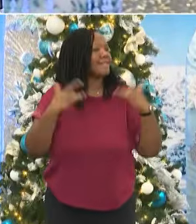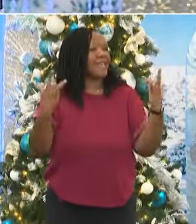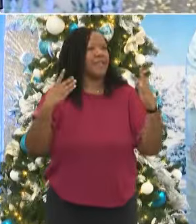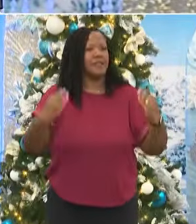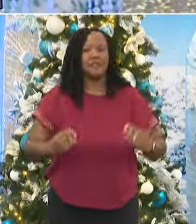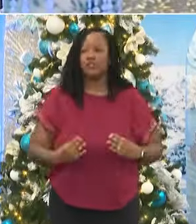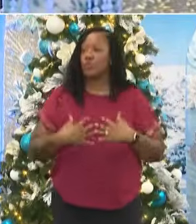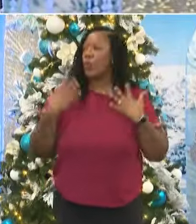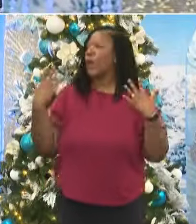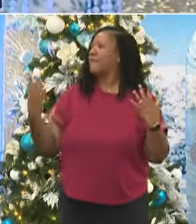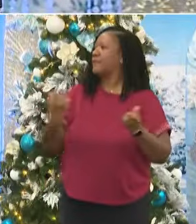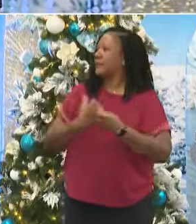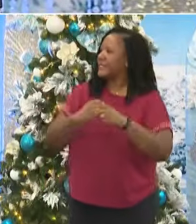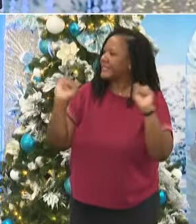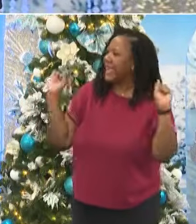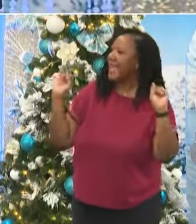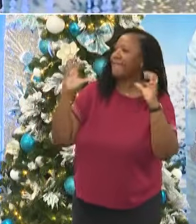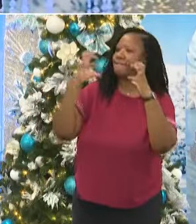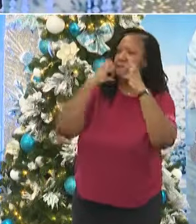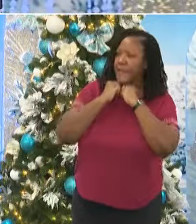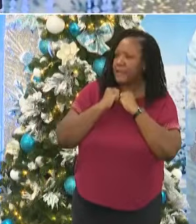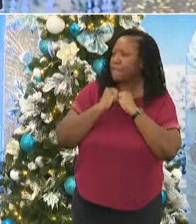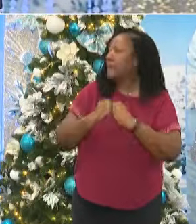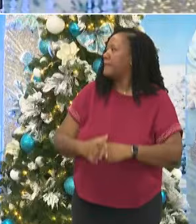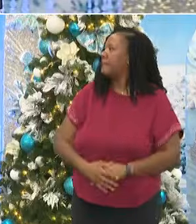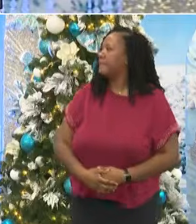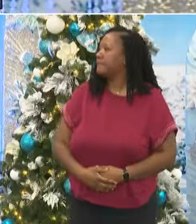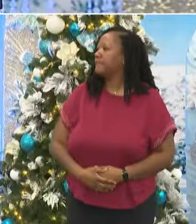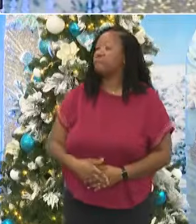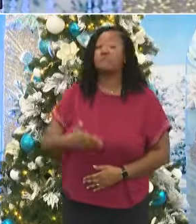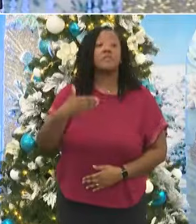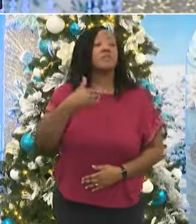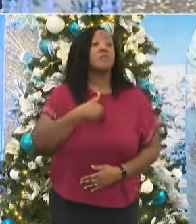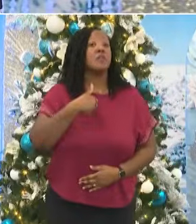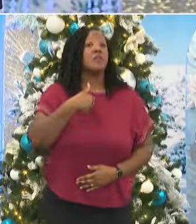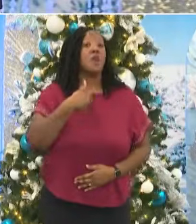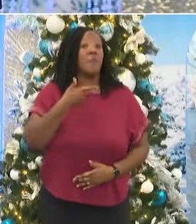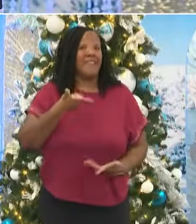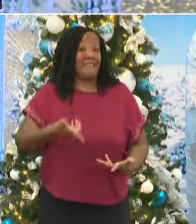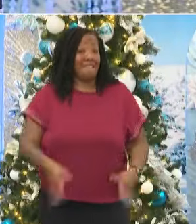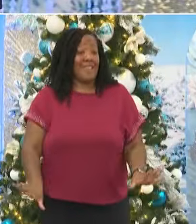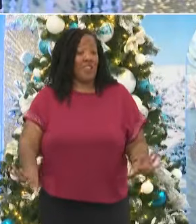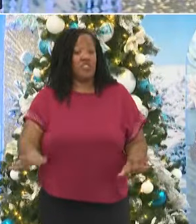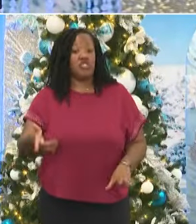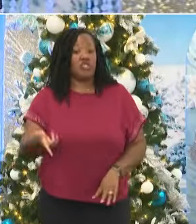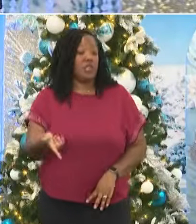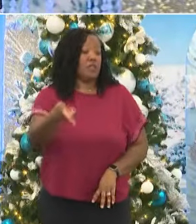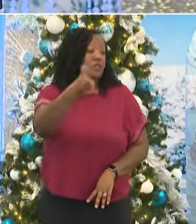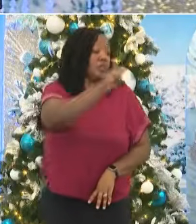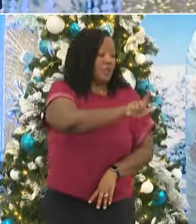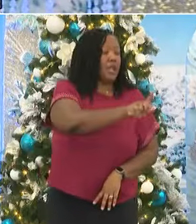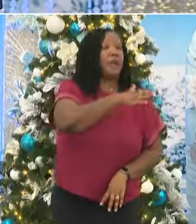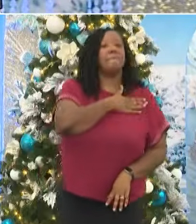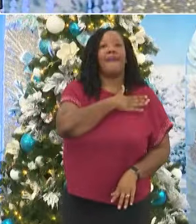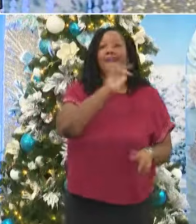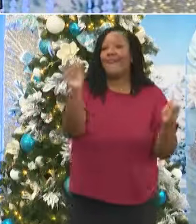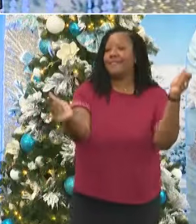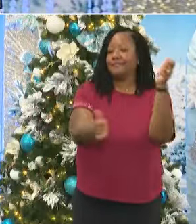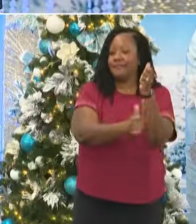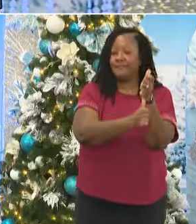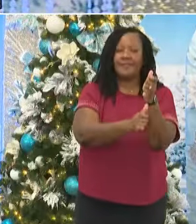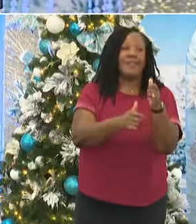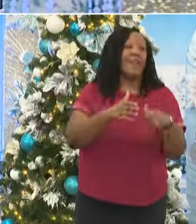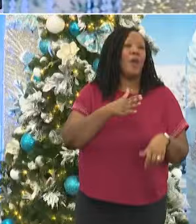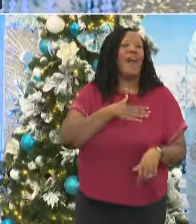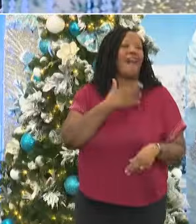joyful, safe, and meaningful. Coming up to the stage after me will be my DD, my